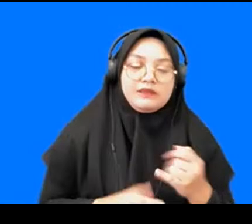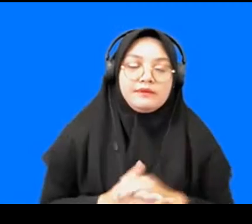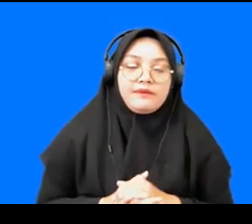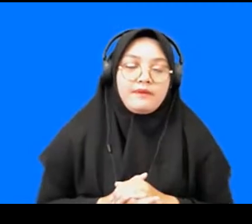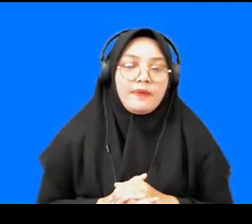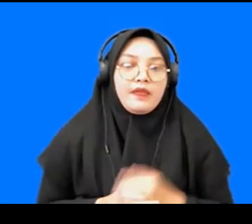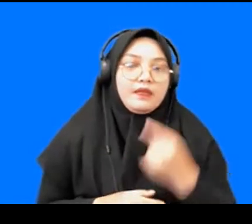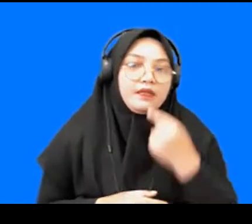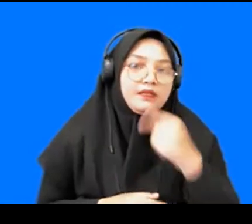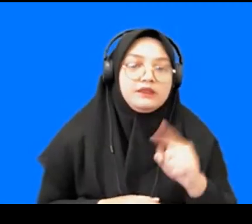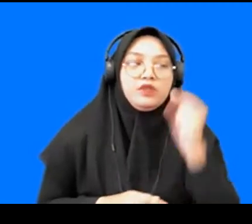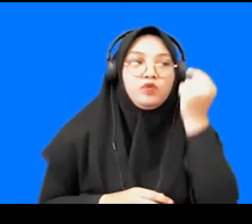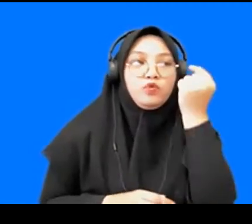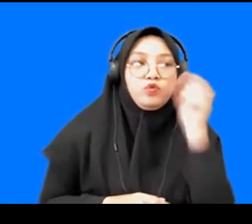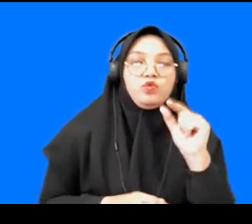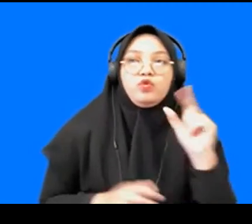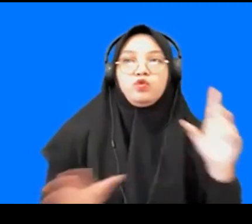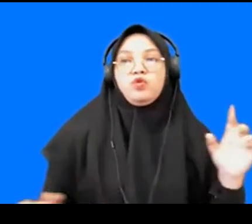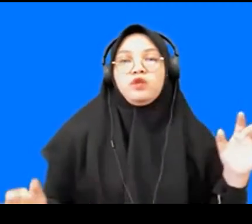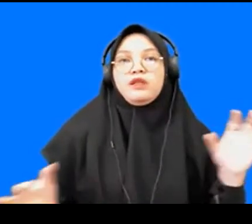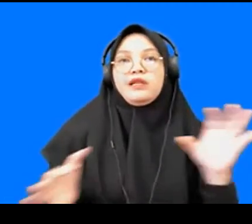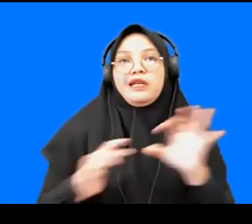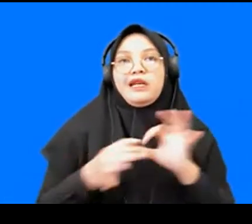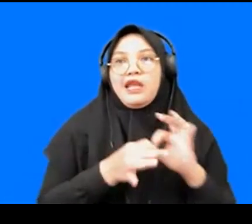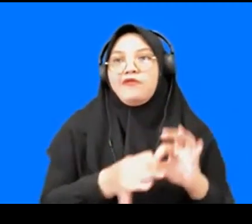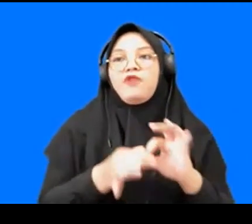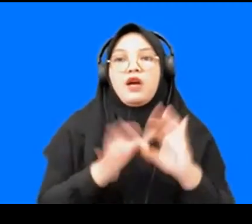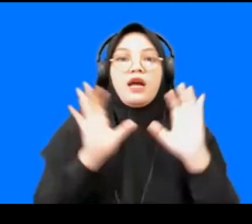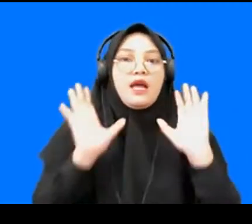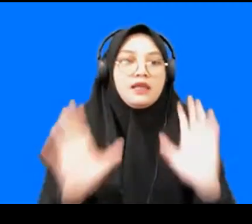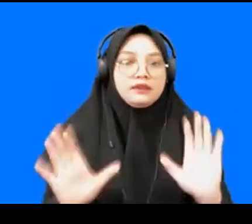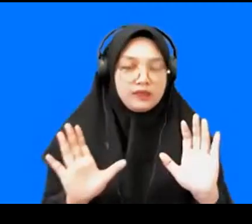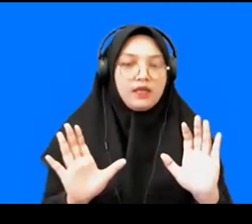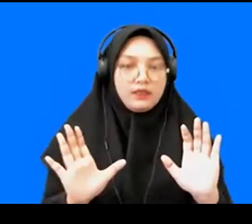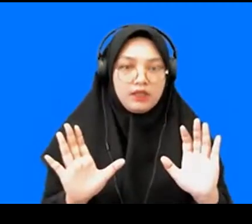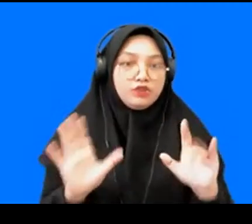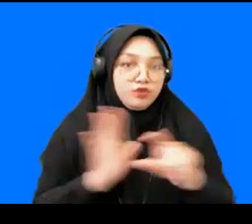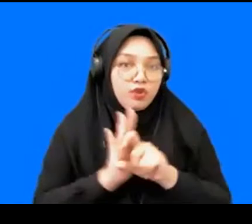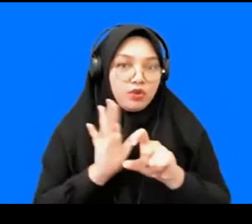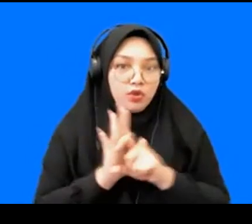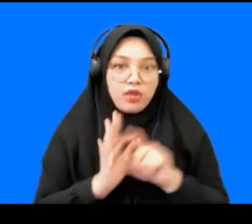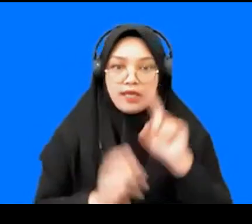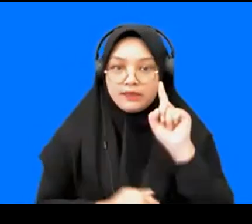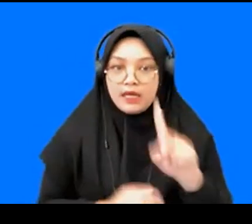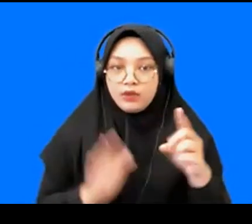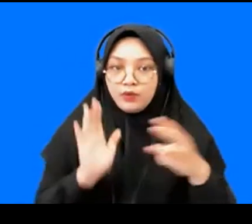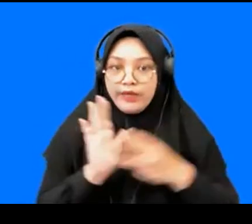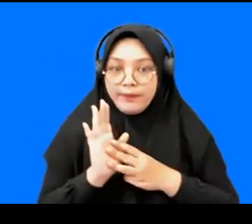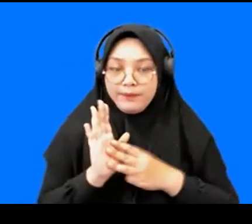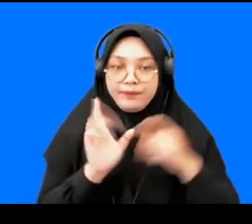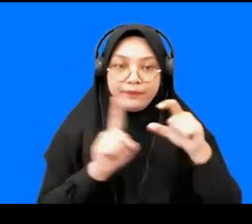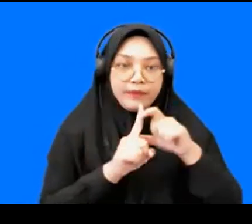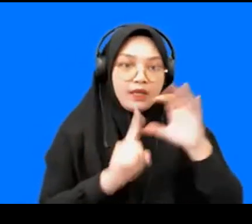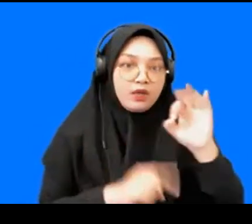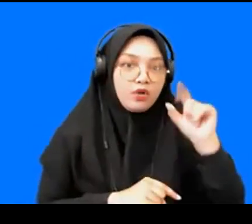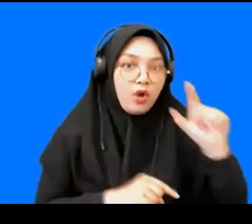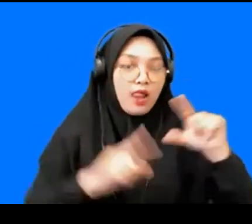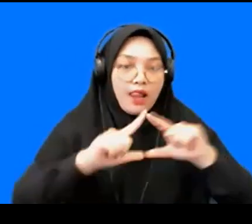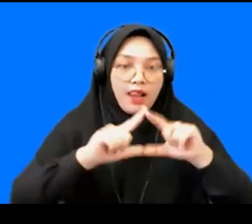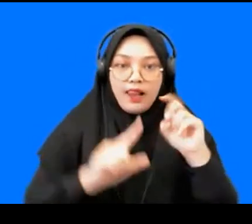if you have $1 billion in assets, but you have half $1 billion